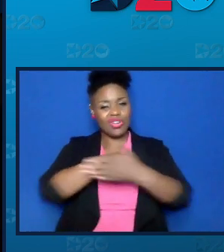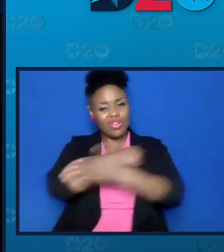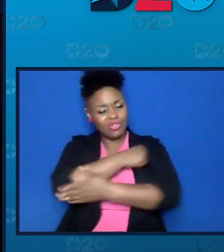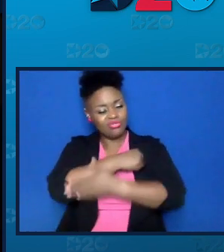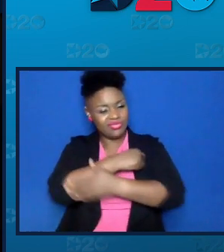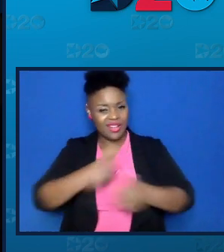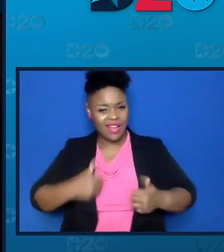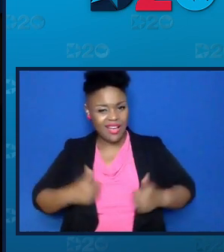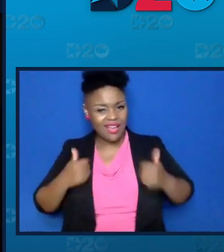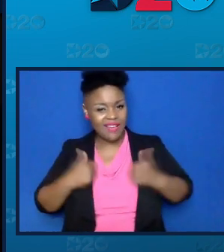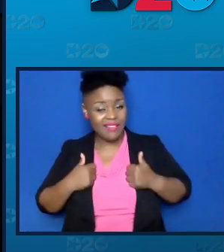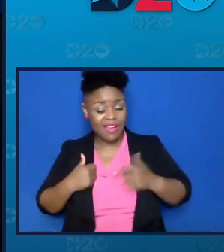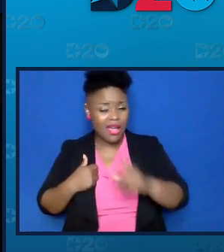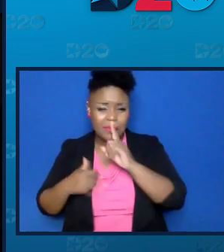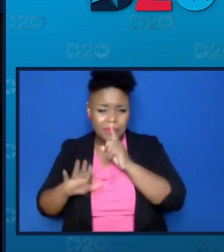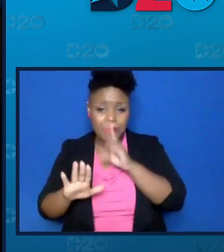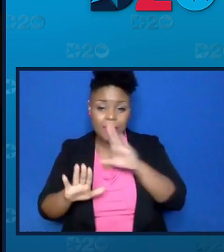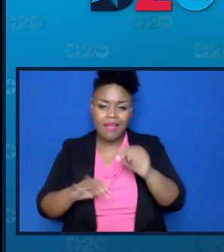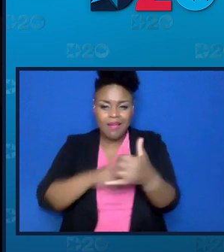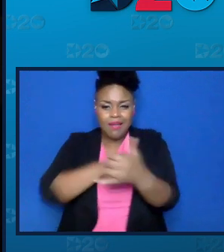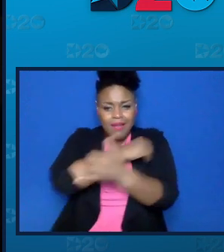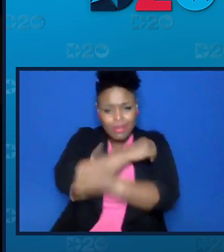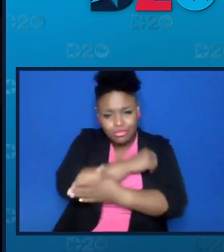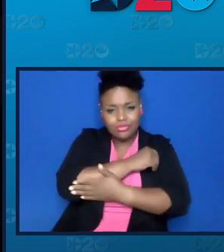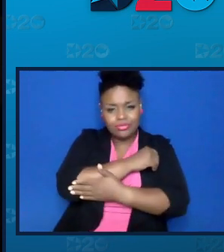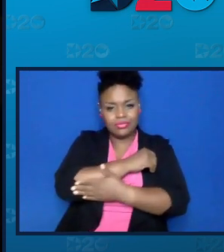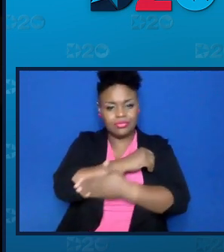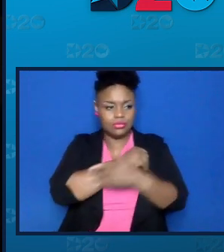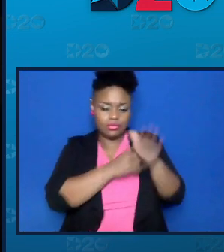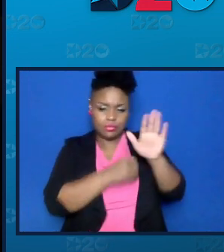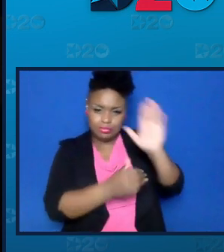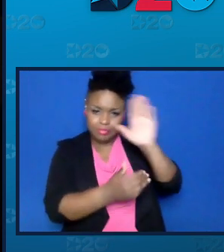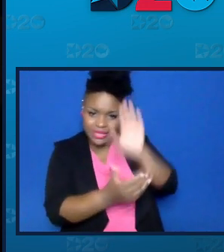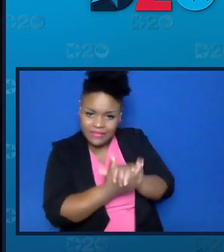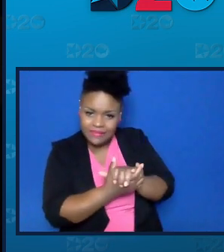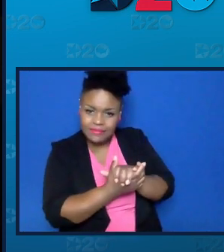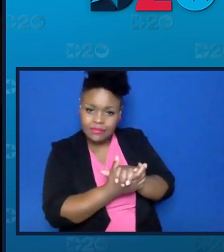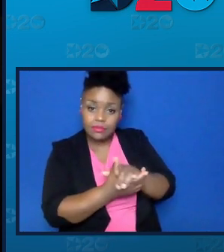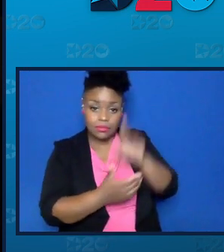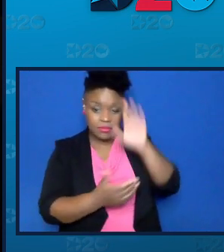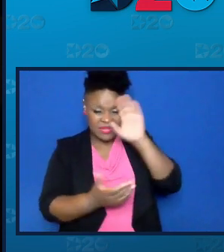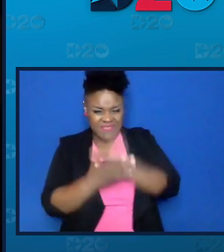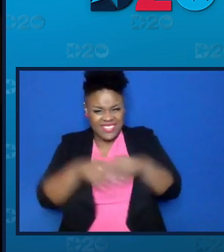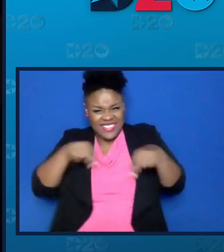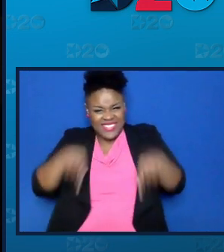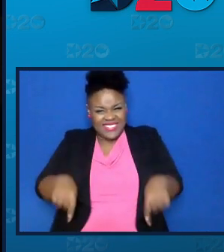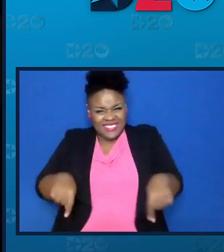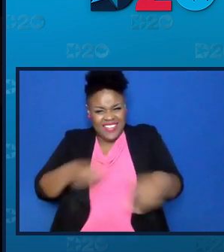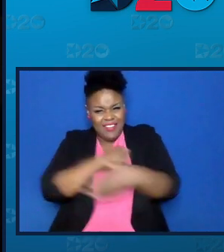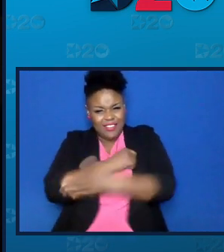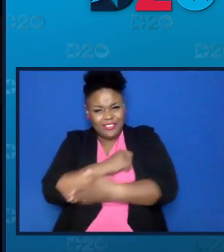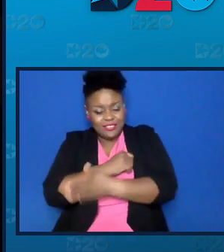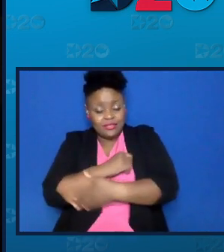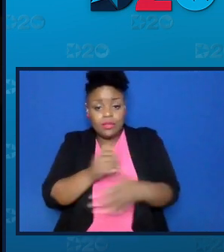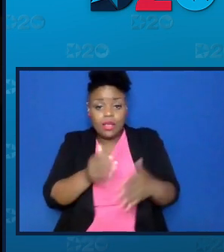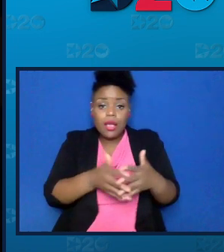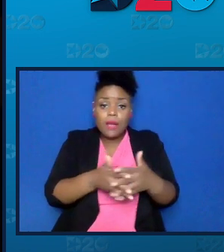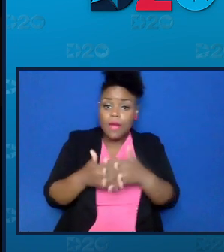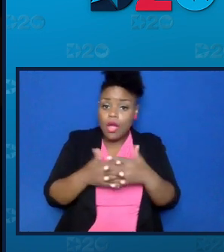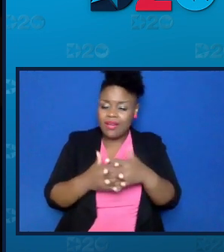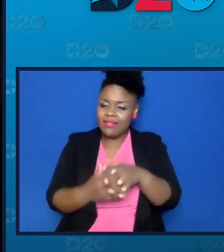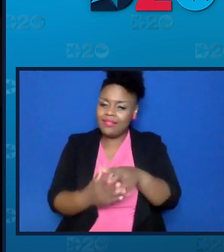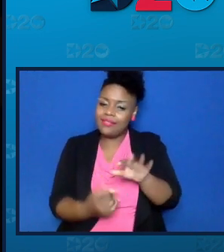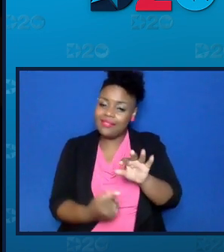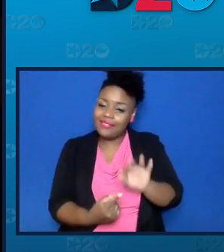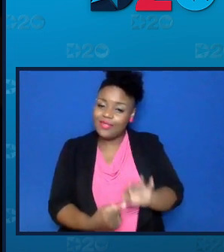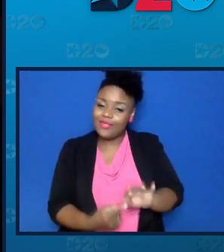it's a country you believe in. I believe in this country, because America, uniquely, holds the promise